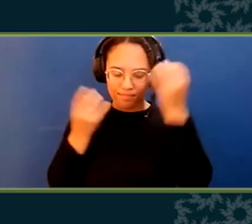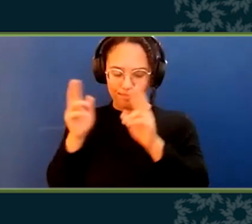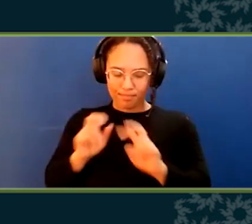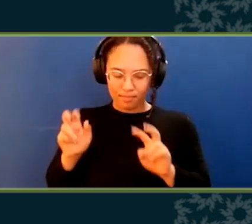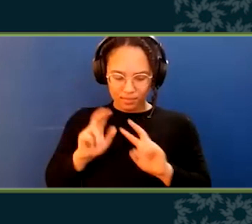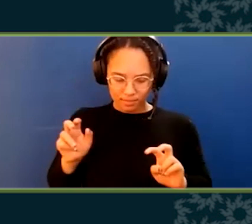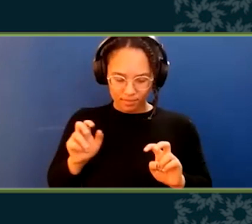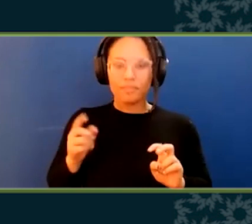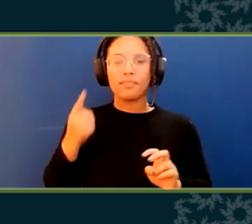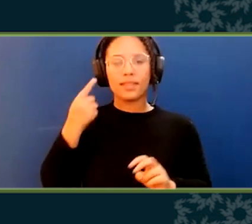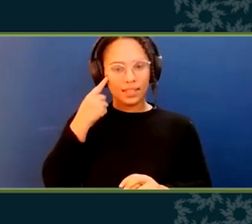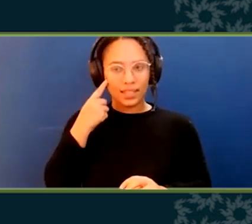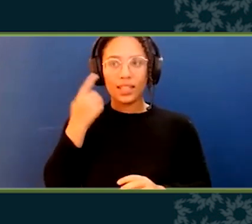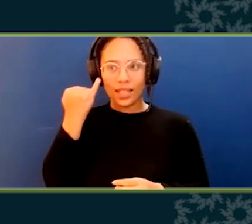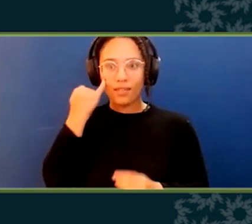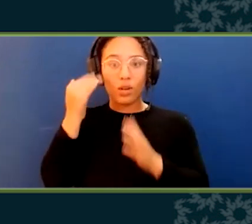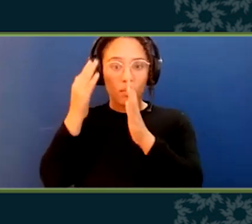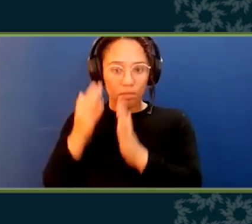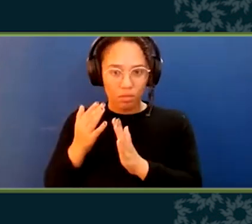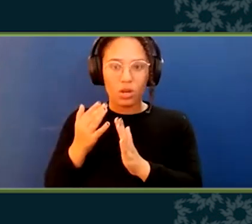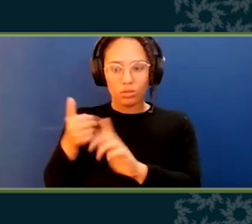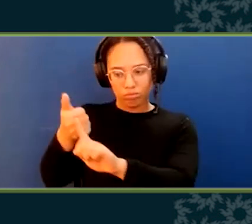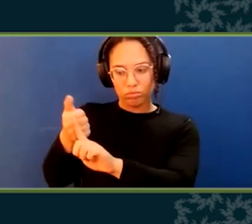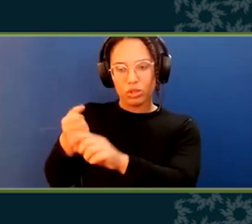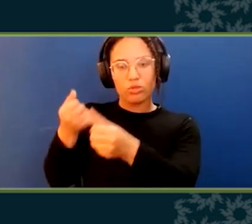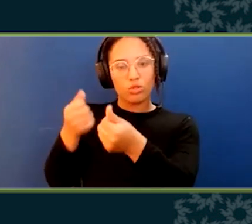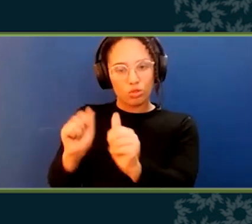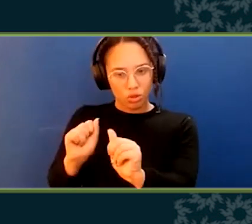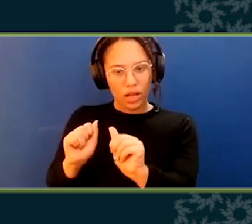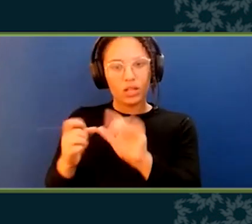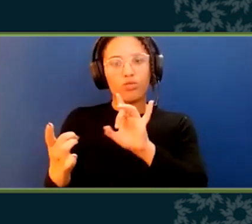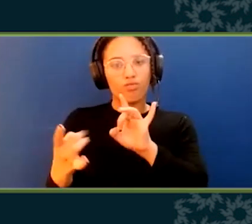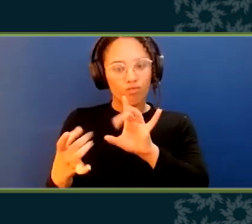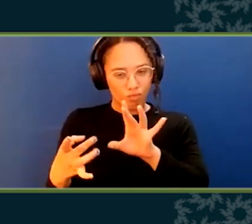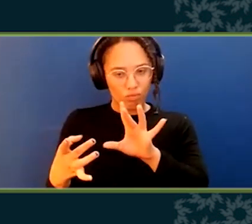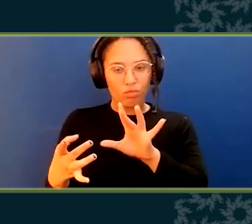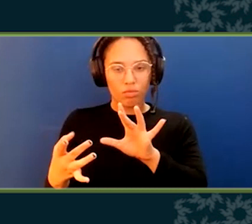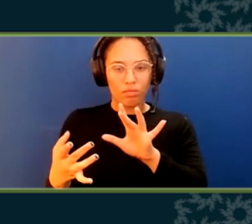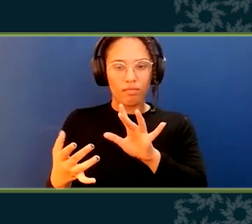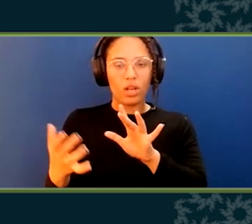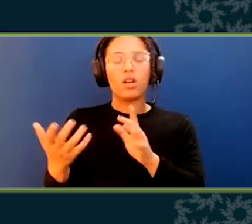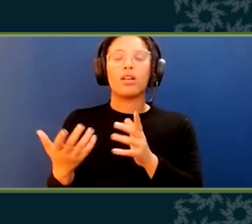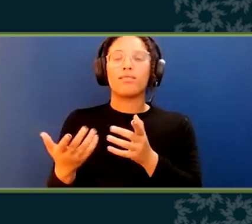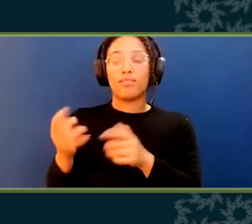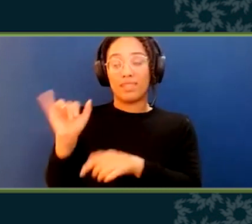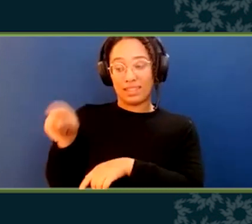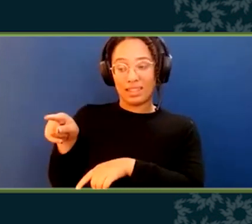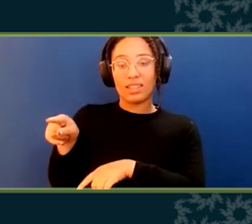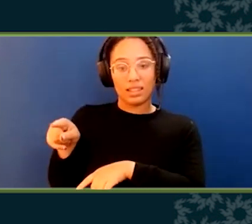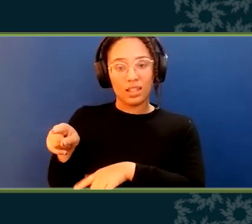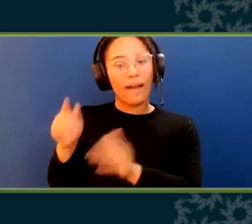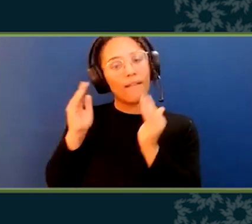place of constructive criticism and radical candor, and work from that angle.